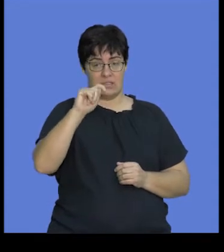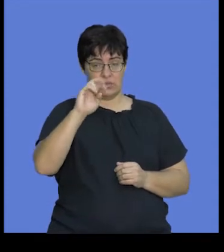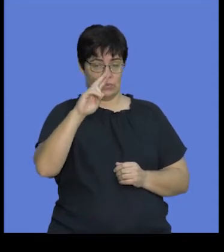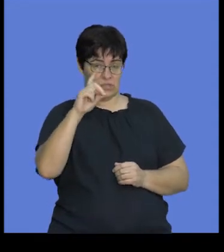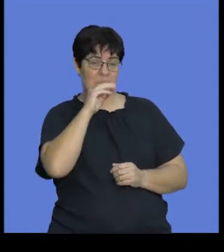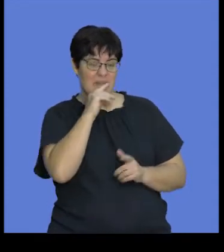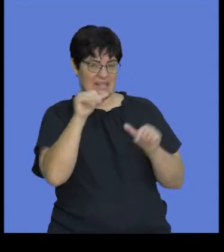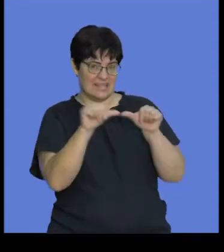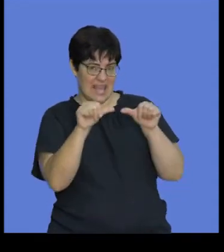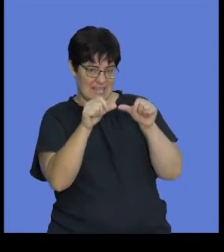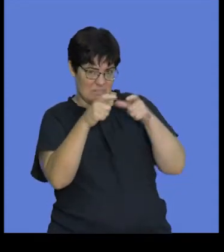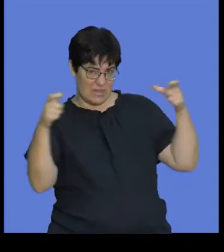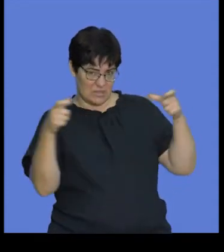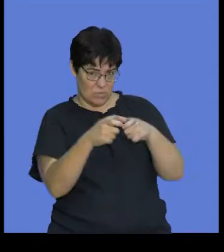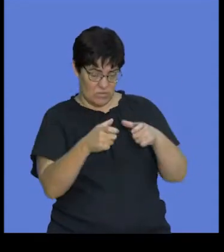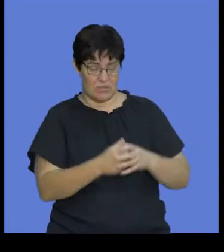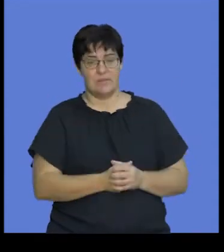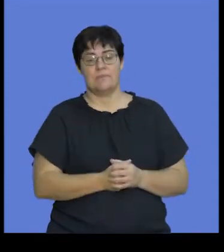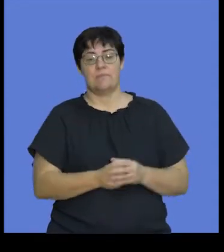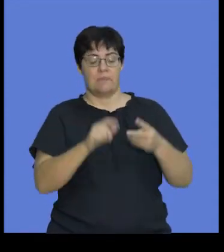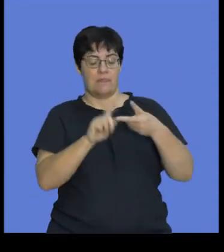Magnitude means size, and it has